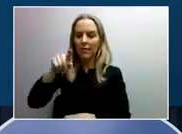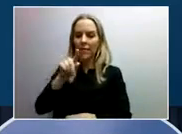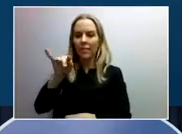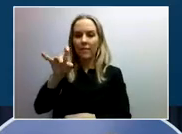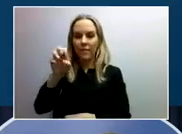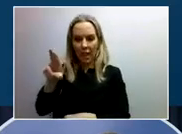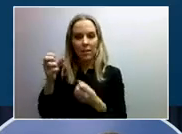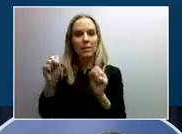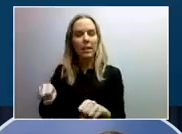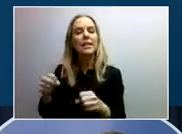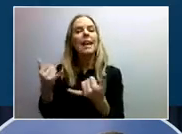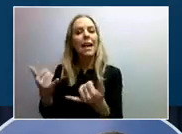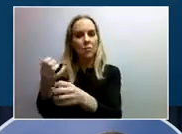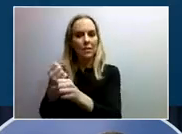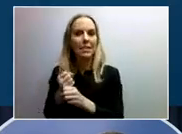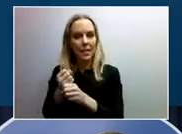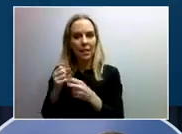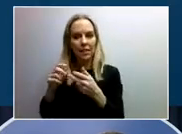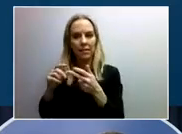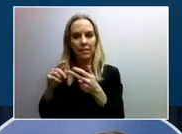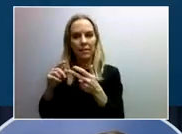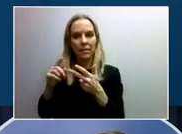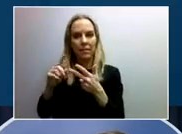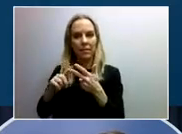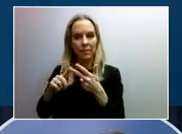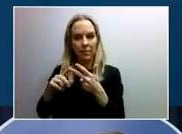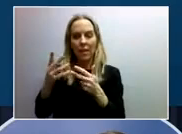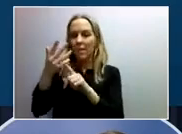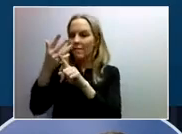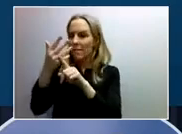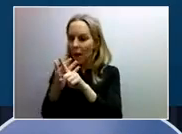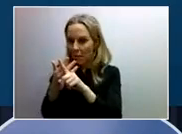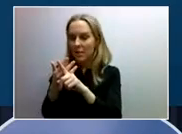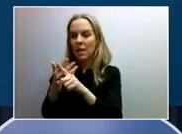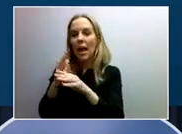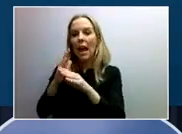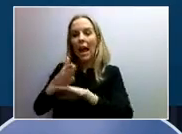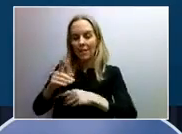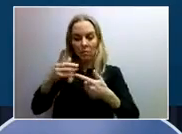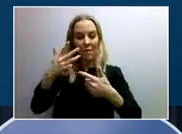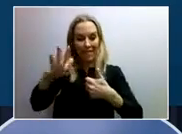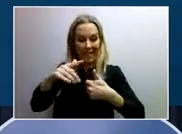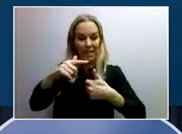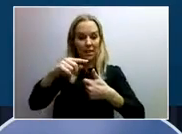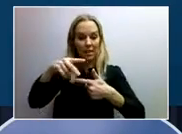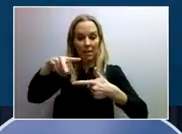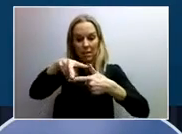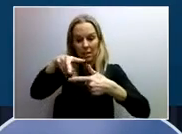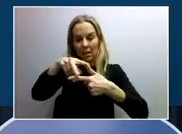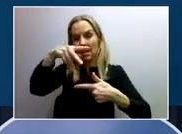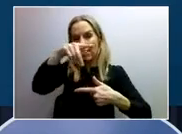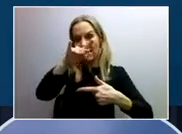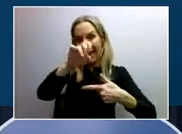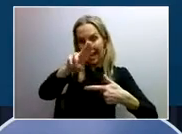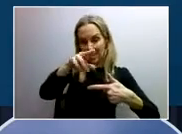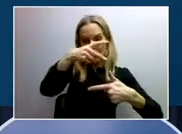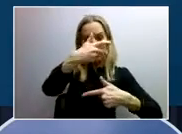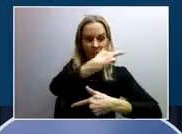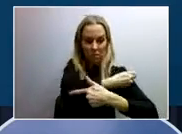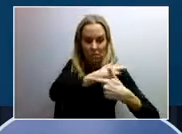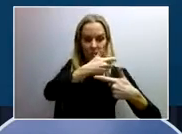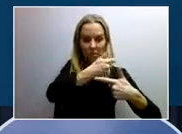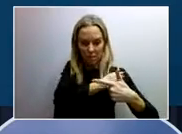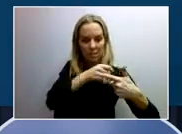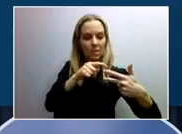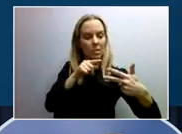receive their booster shot 5 months after their second shot instead of 6 months. So the time